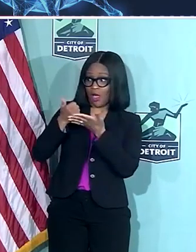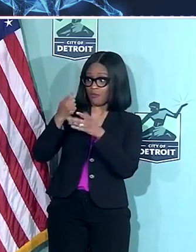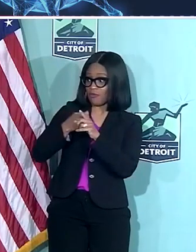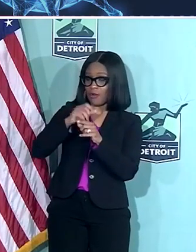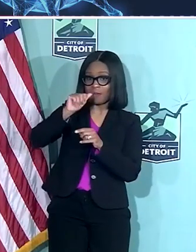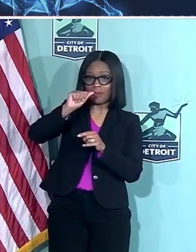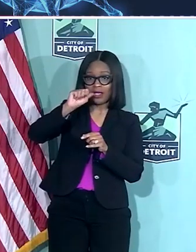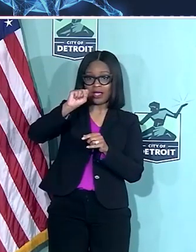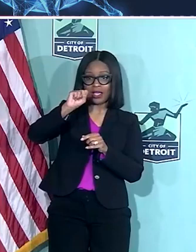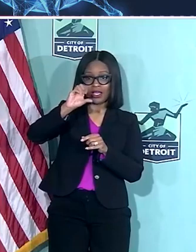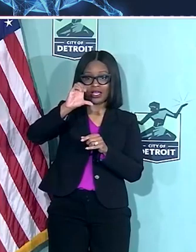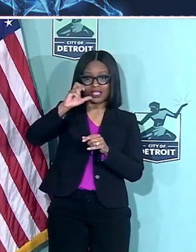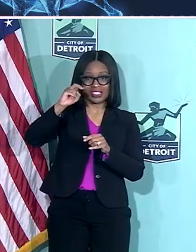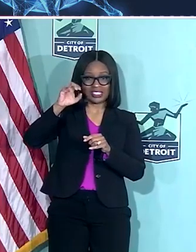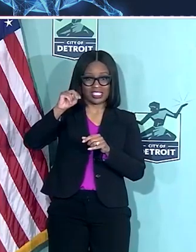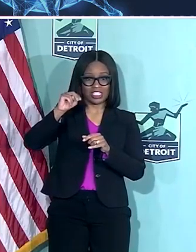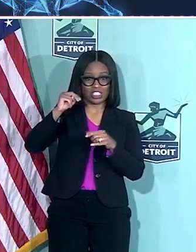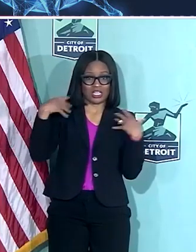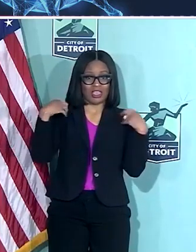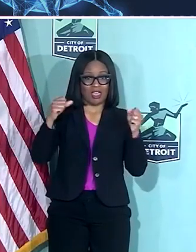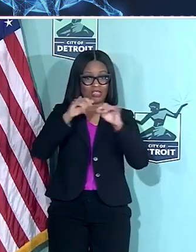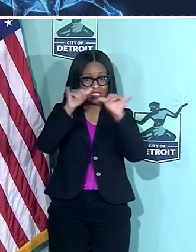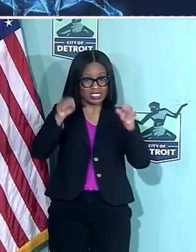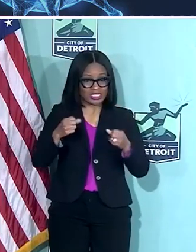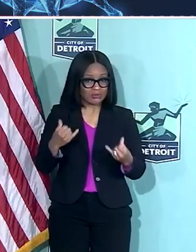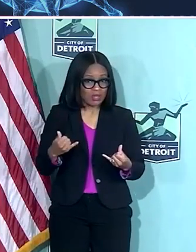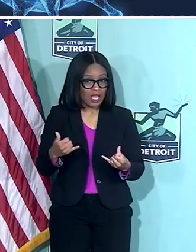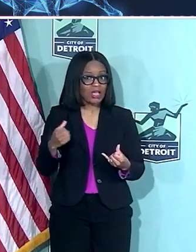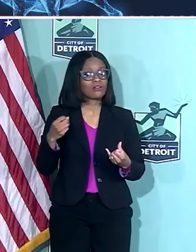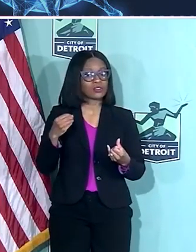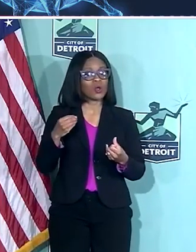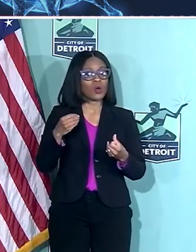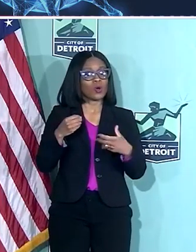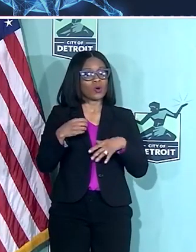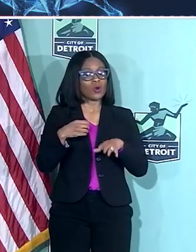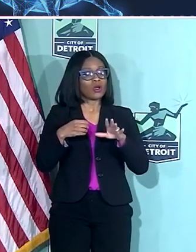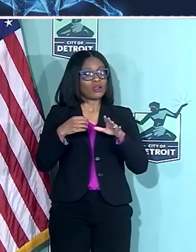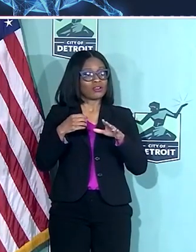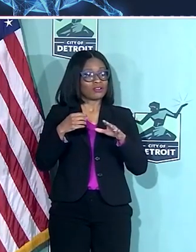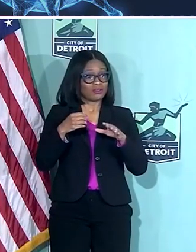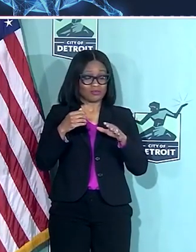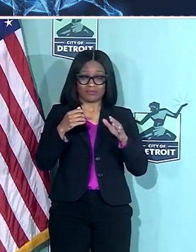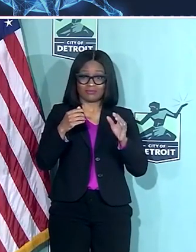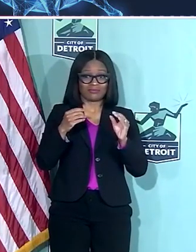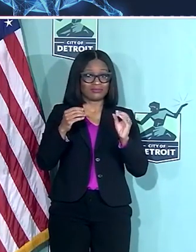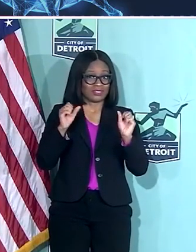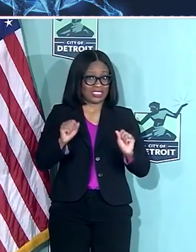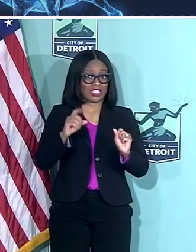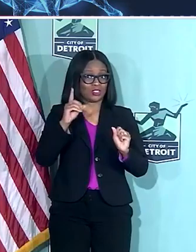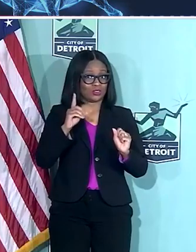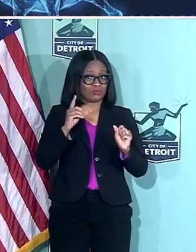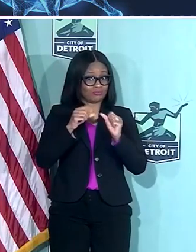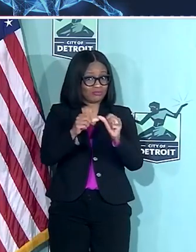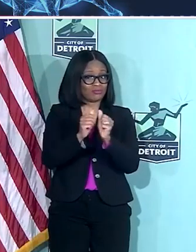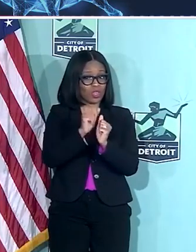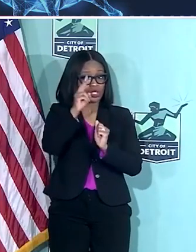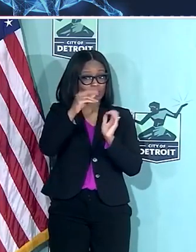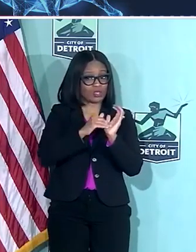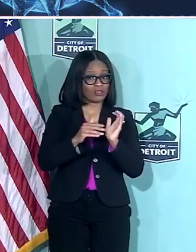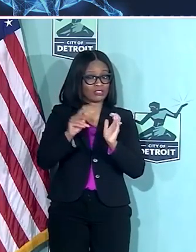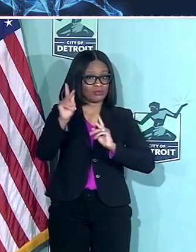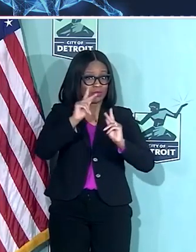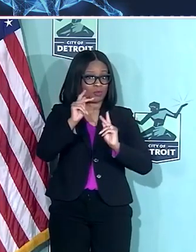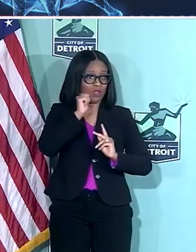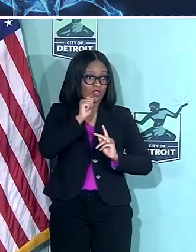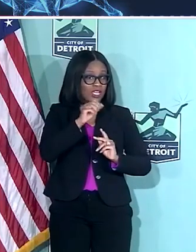which gives us more capacity. But we can test 2,000 people a day. And if you live in